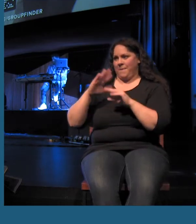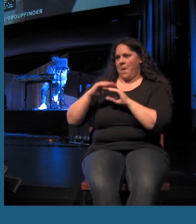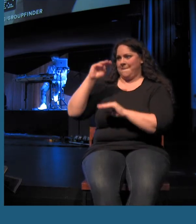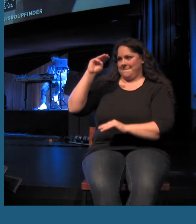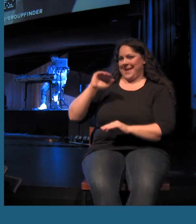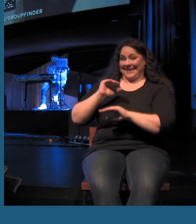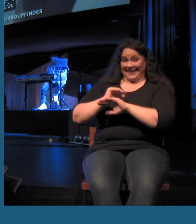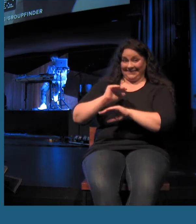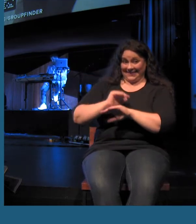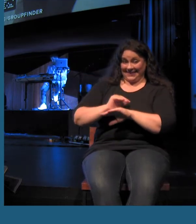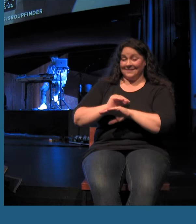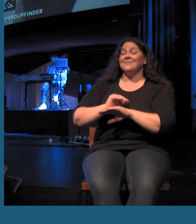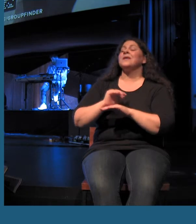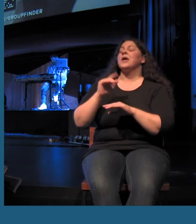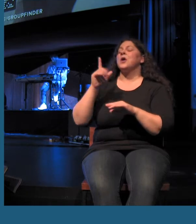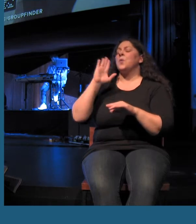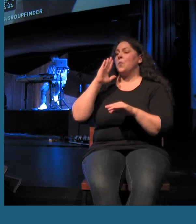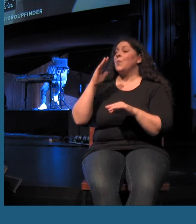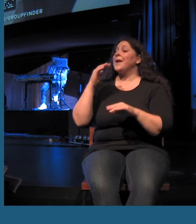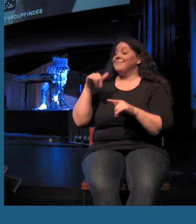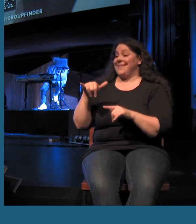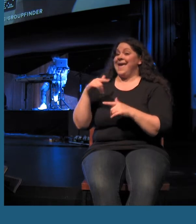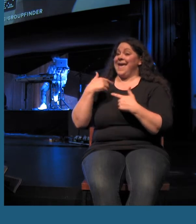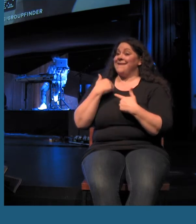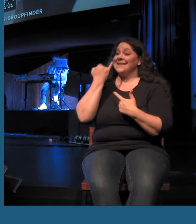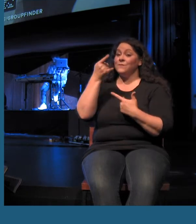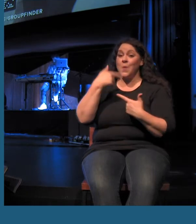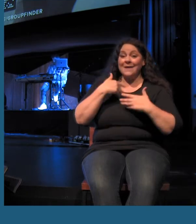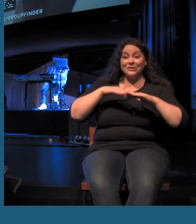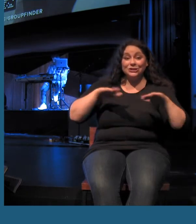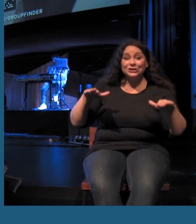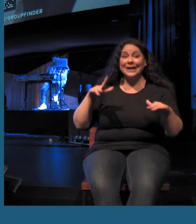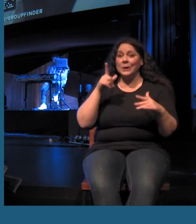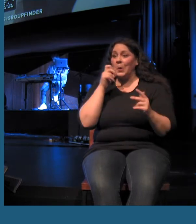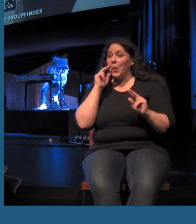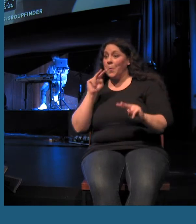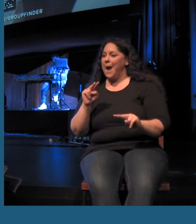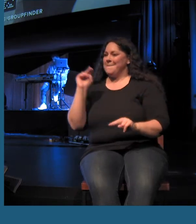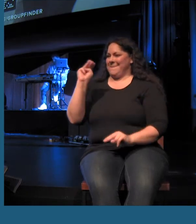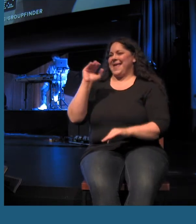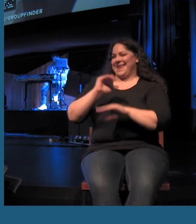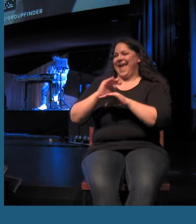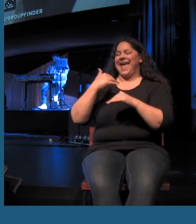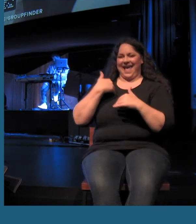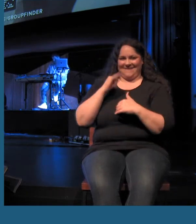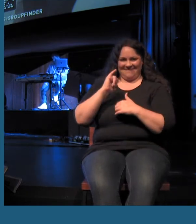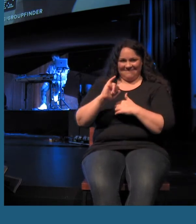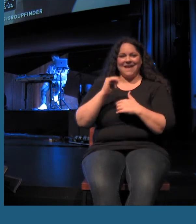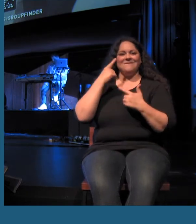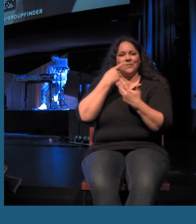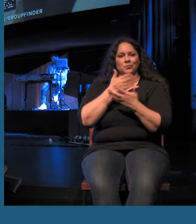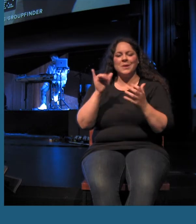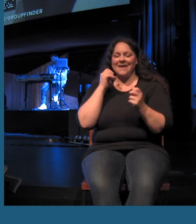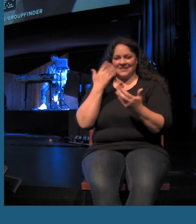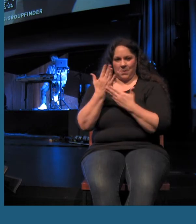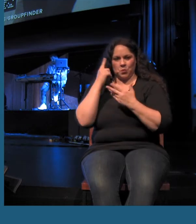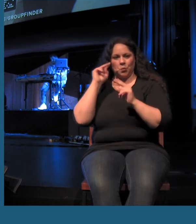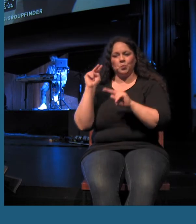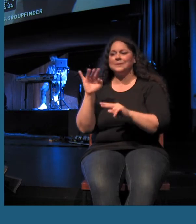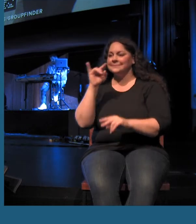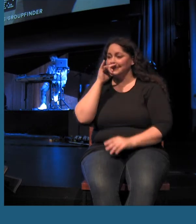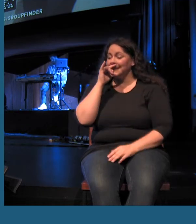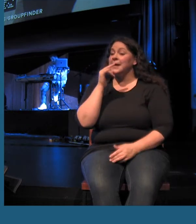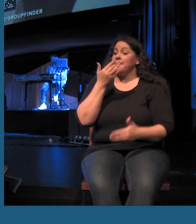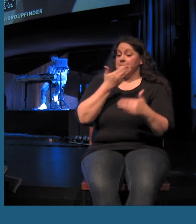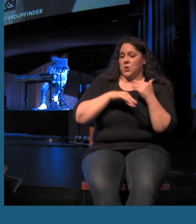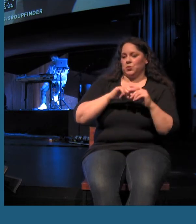evenings. And we're going to have childcare available for your kids from birth through fourth grade. We would love you